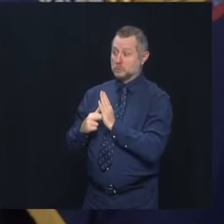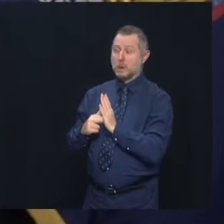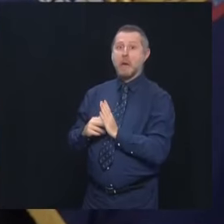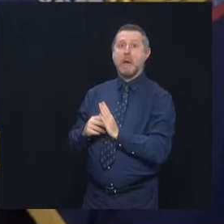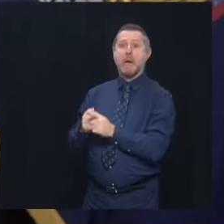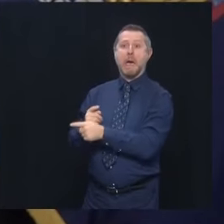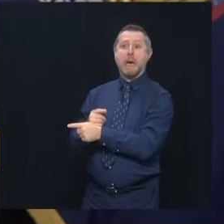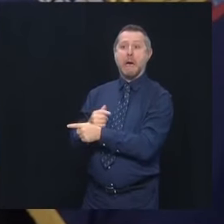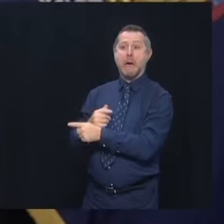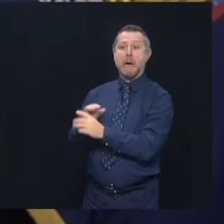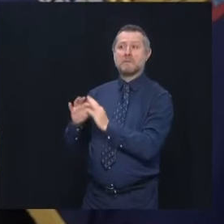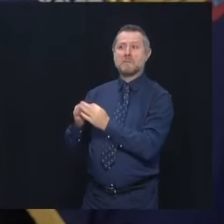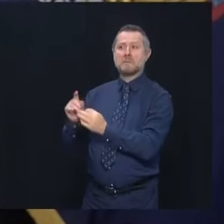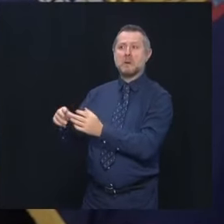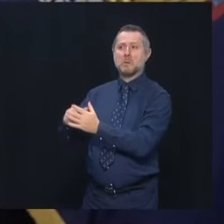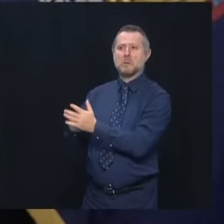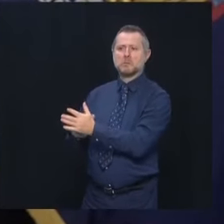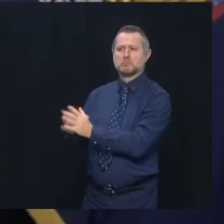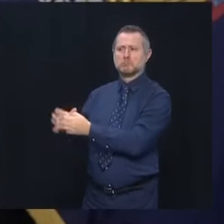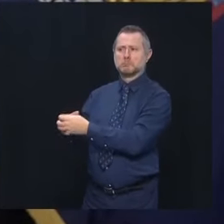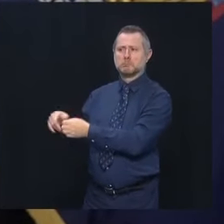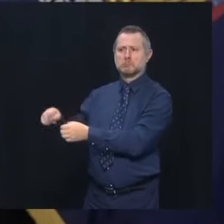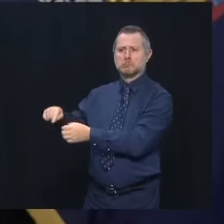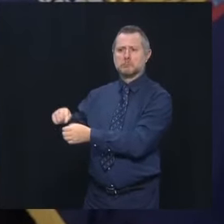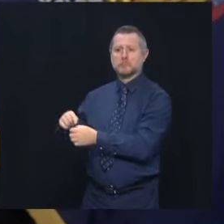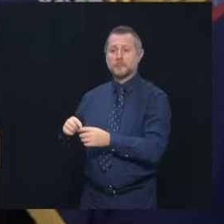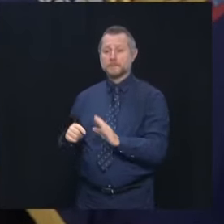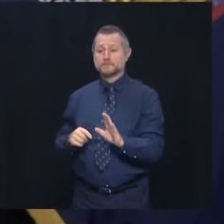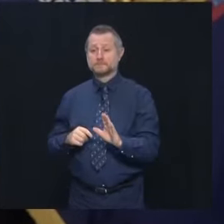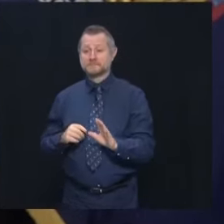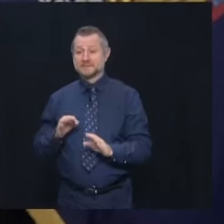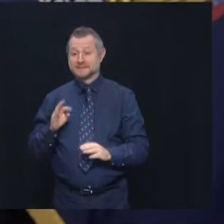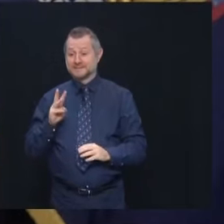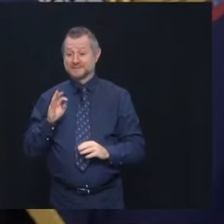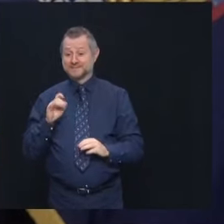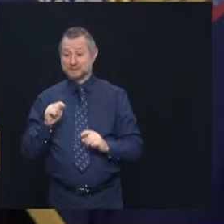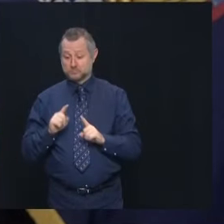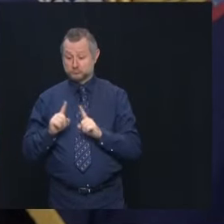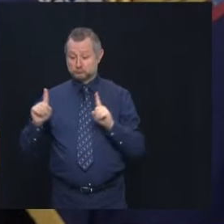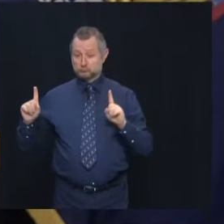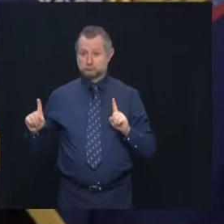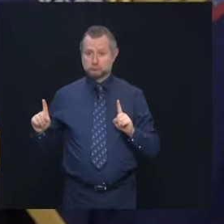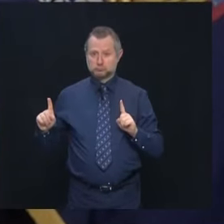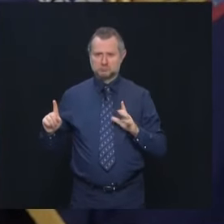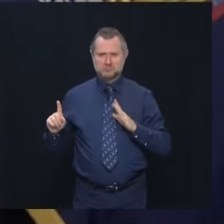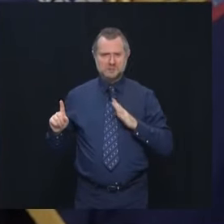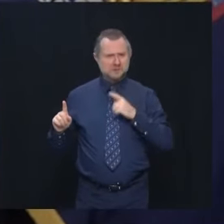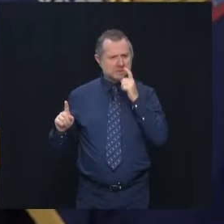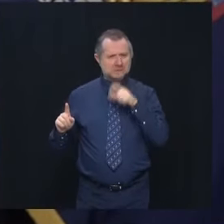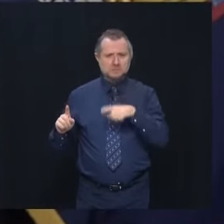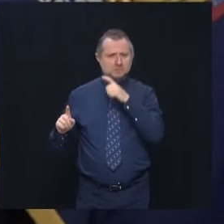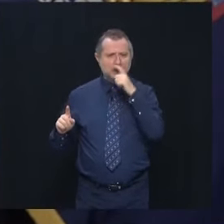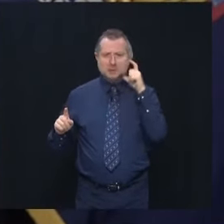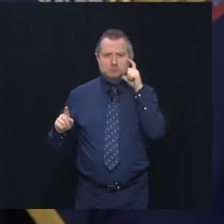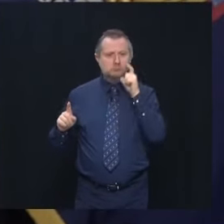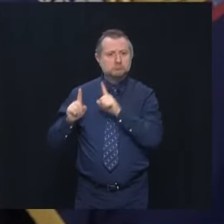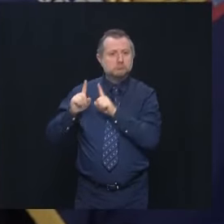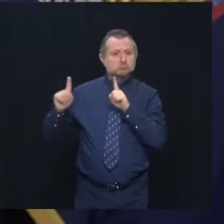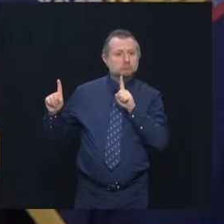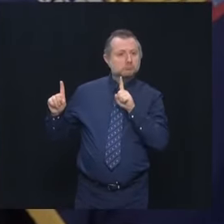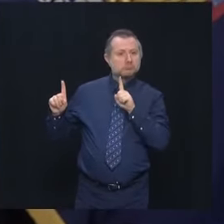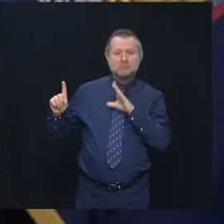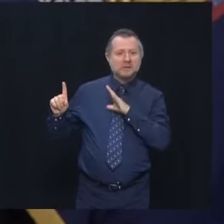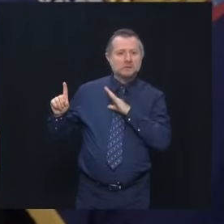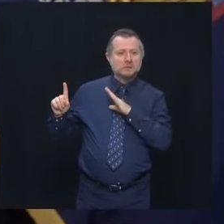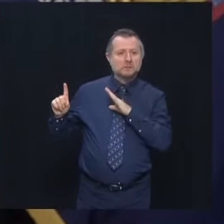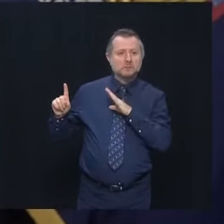your family. If you are 6 feet apart, you do not need to wear a mask,